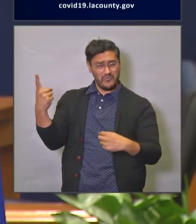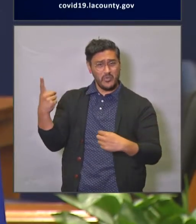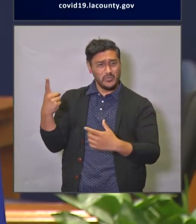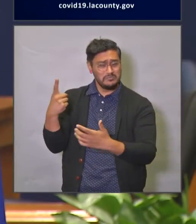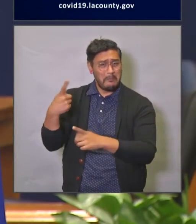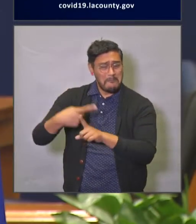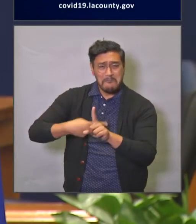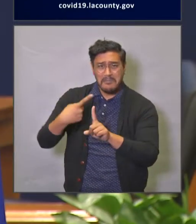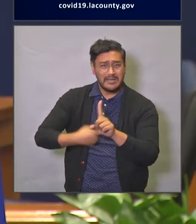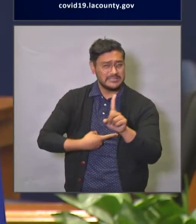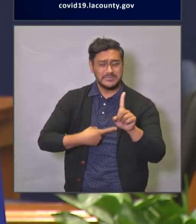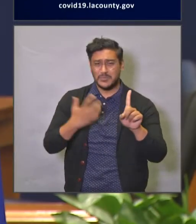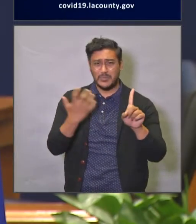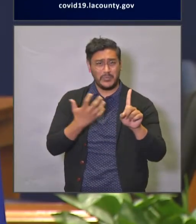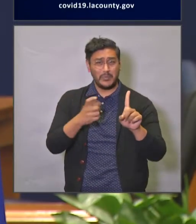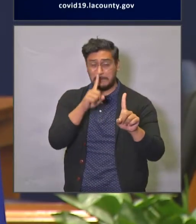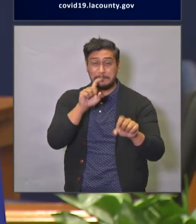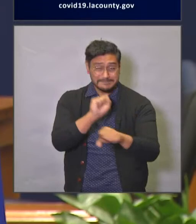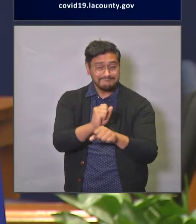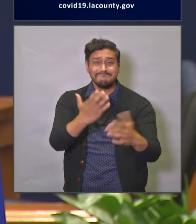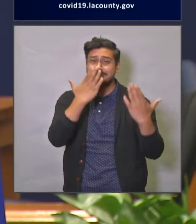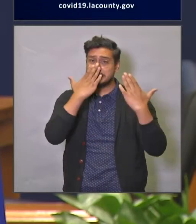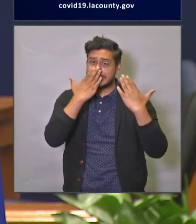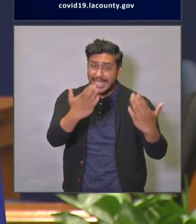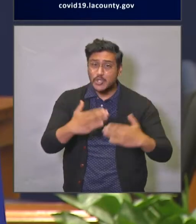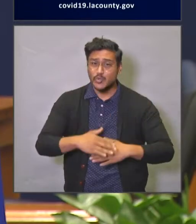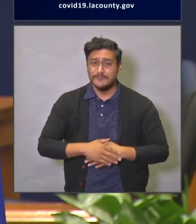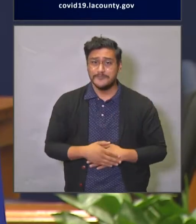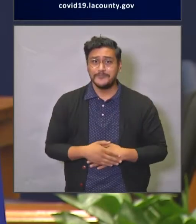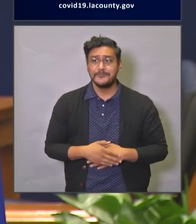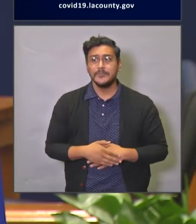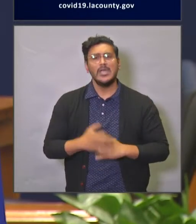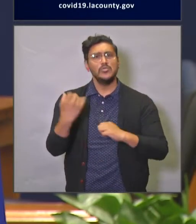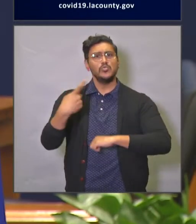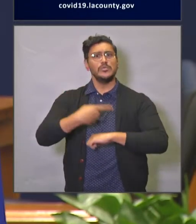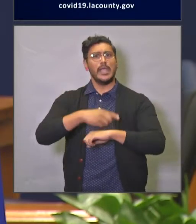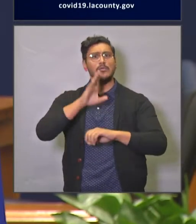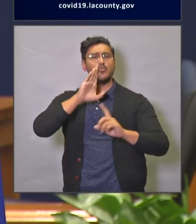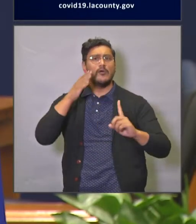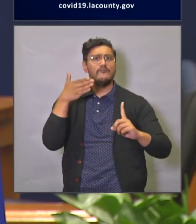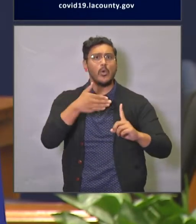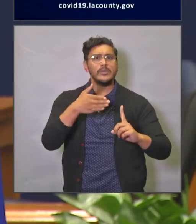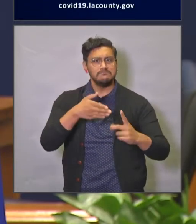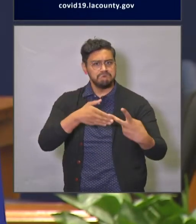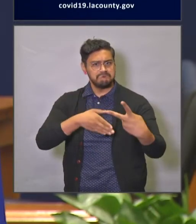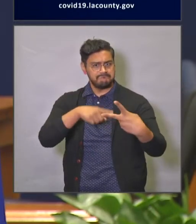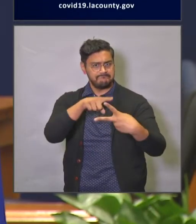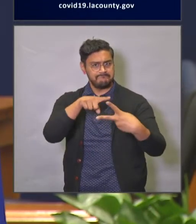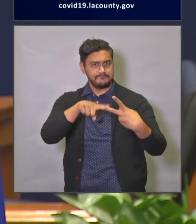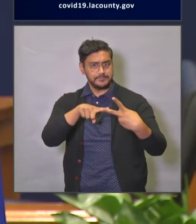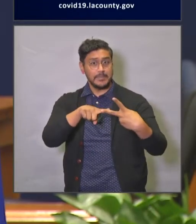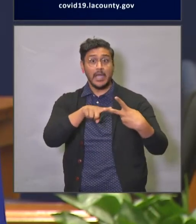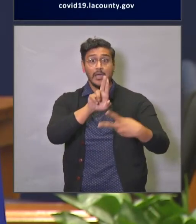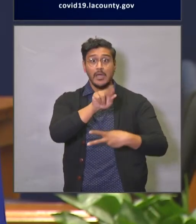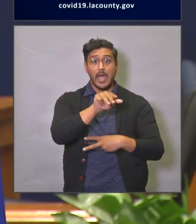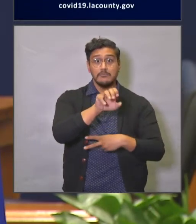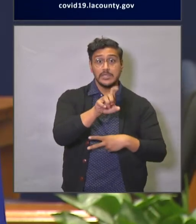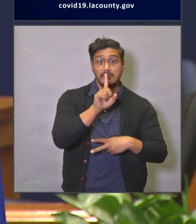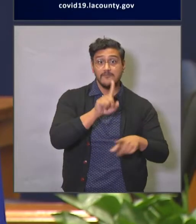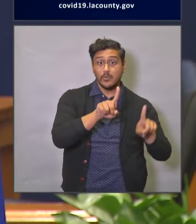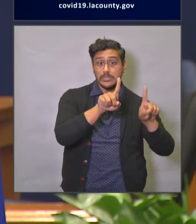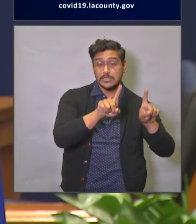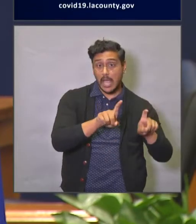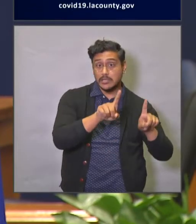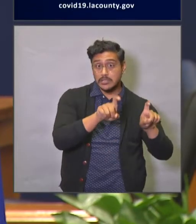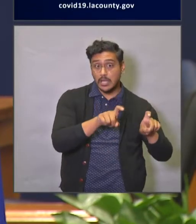difficult months. It is deeply appreciated. Today, I will focus my remarks on two things: a brief update on the county's testing